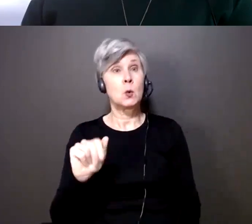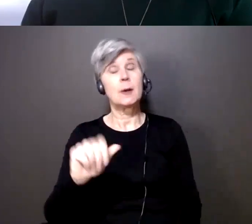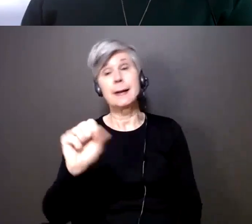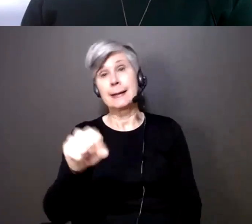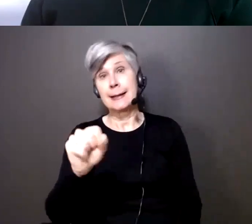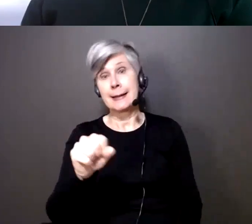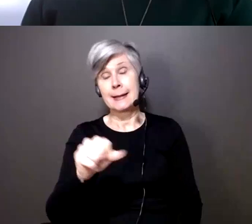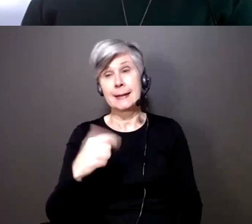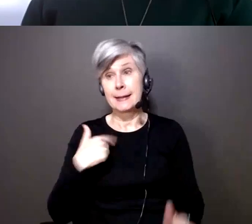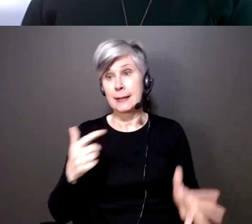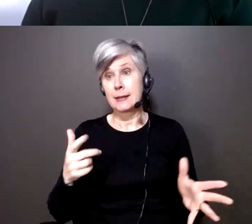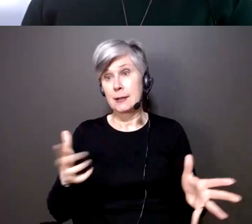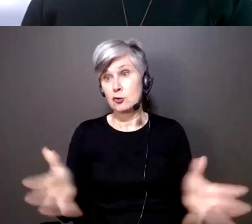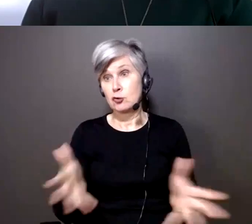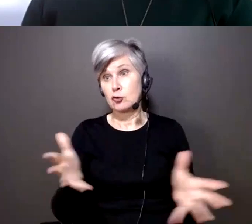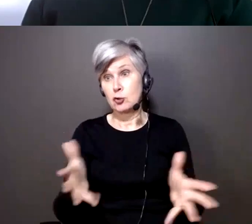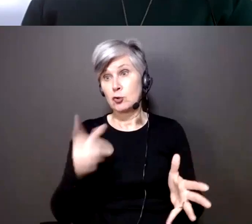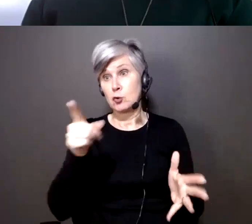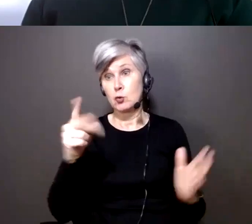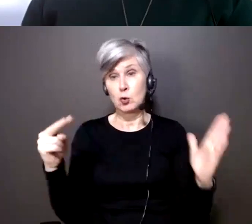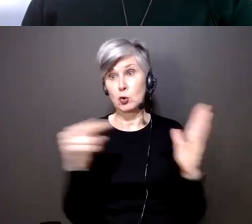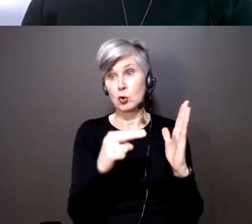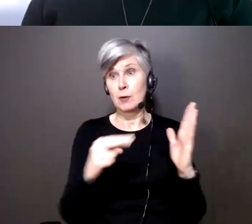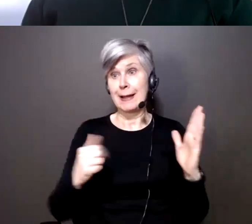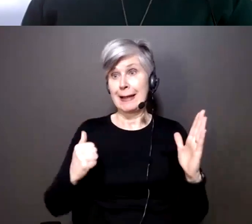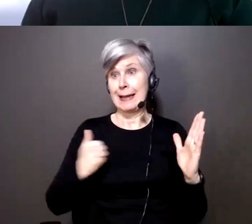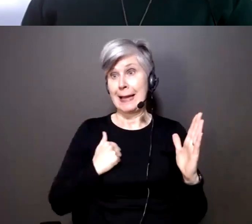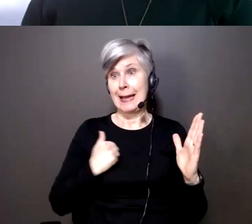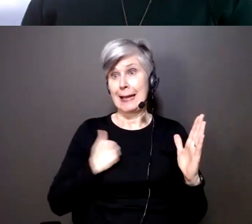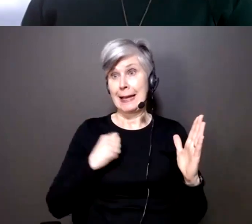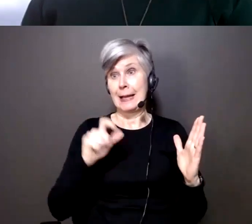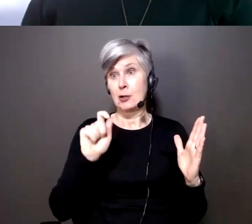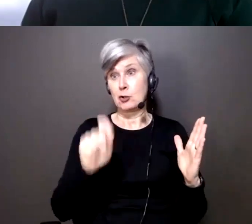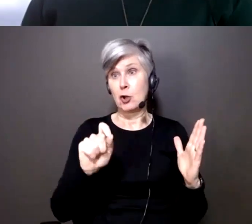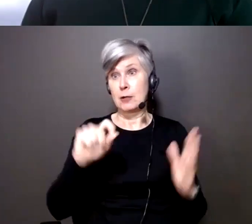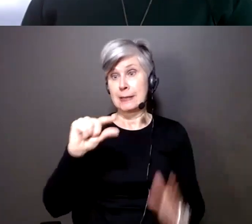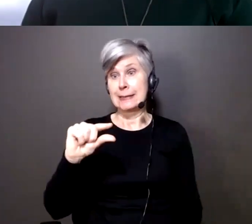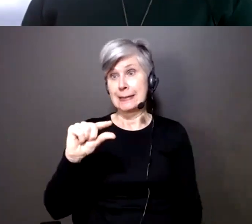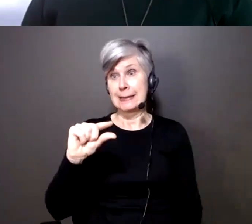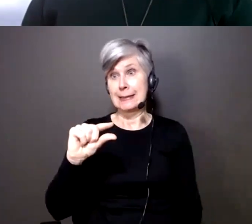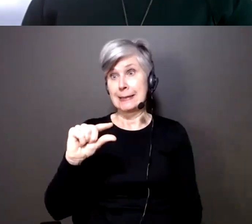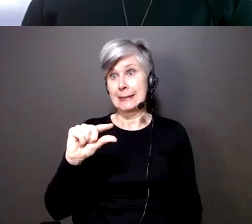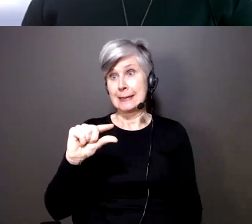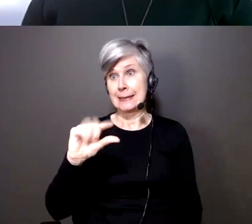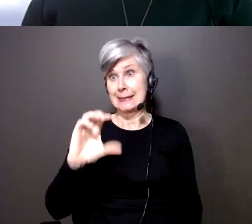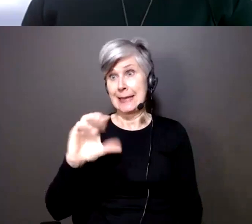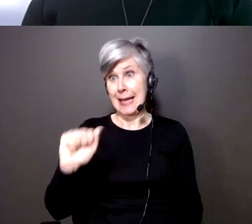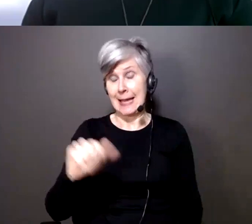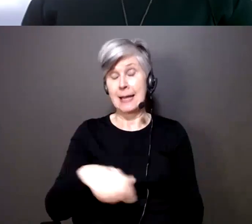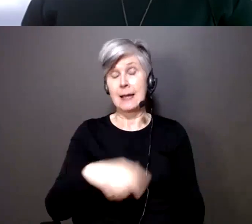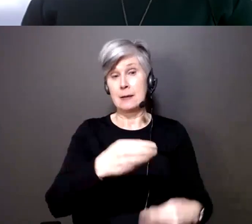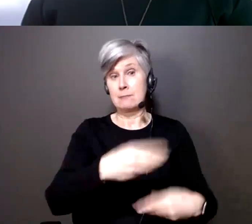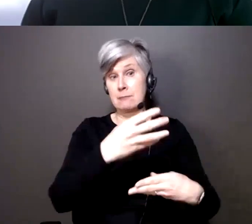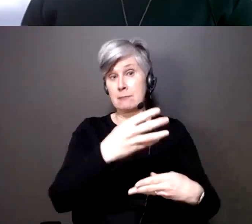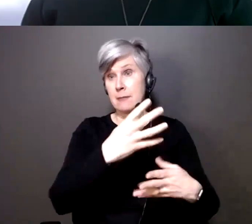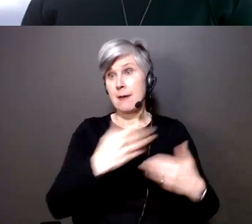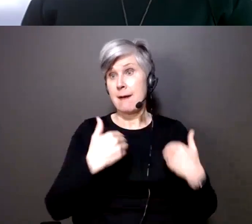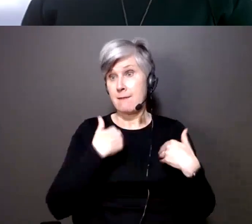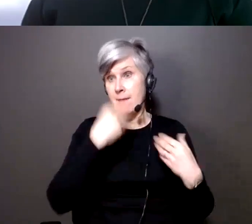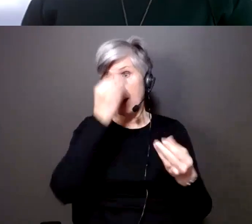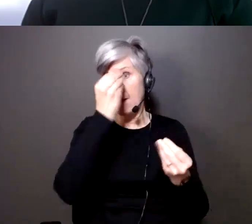where there are pages with resources on the passport, including the passport document itself that you can